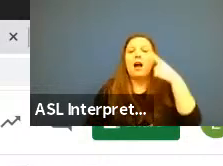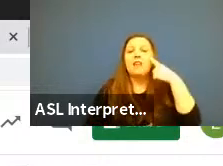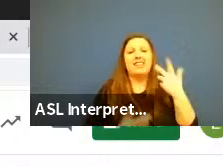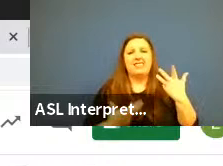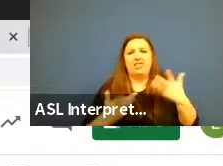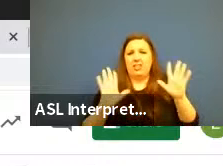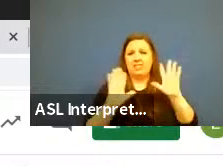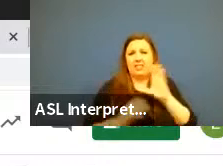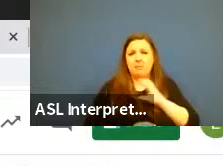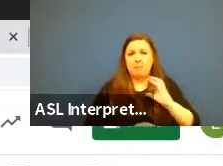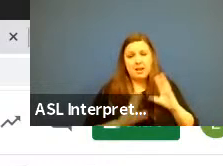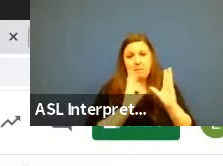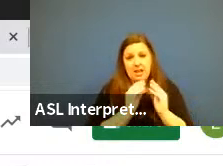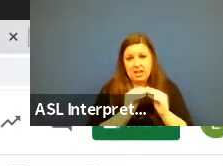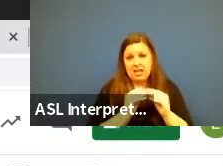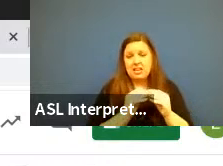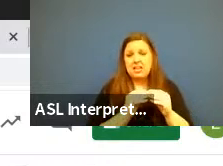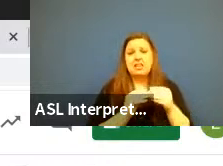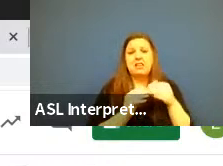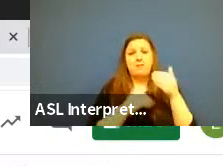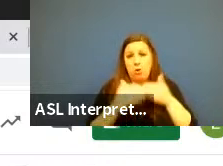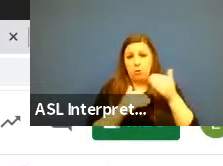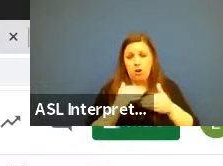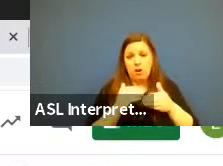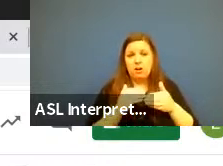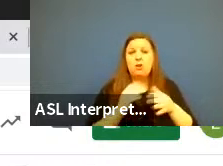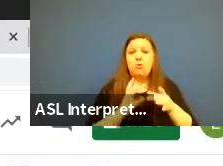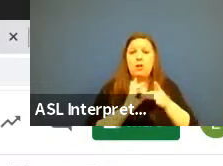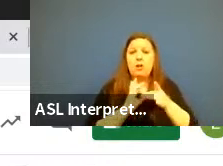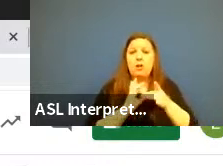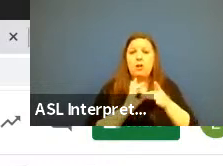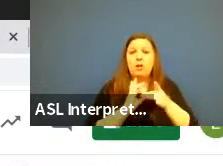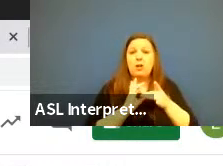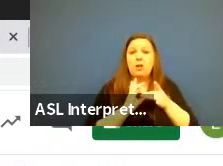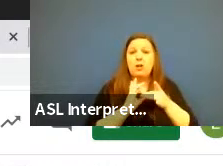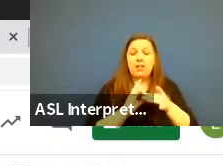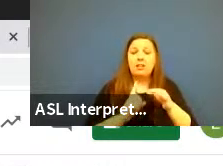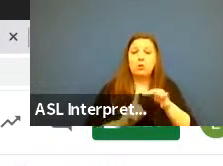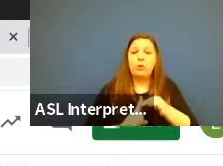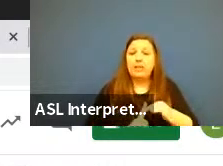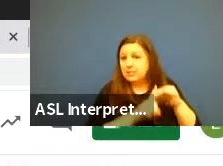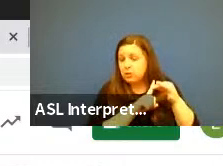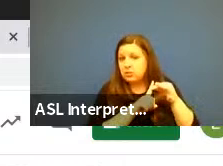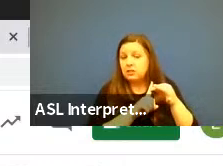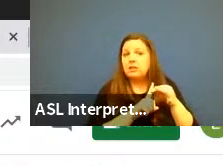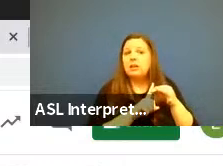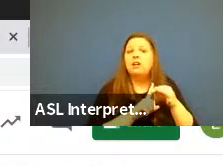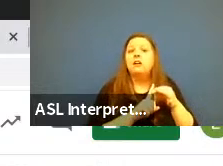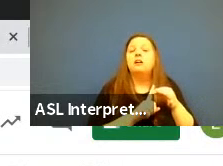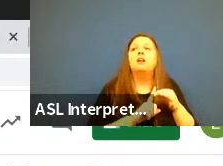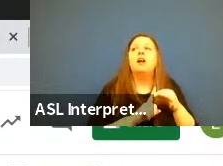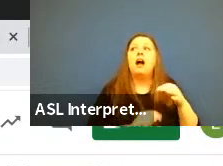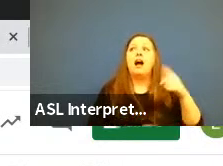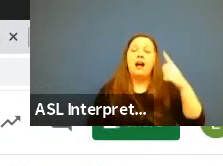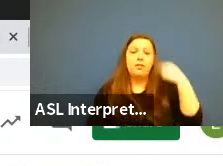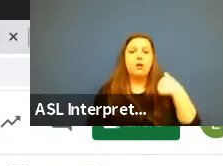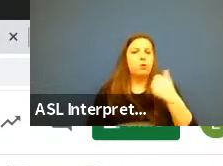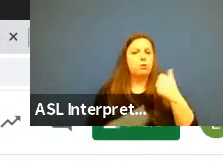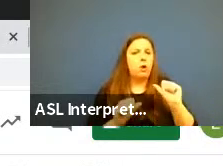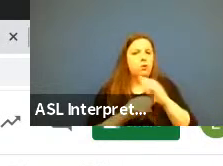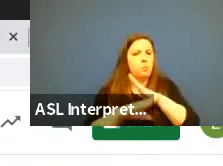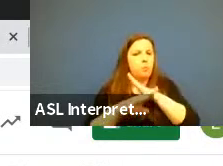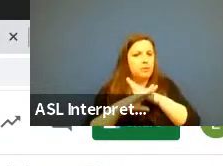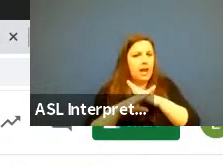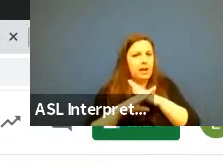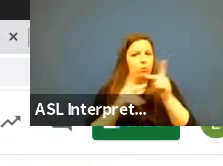goes forward. When it comes to exceptions, I think the thing that we're trying to protect in property negotiations is making sure